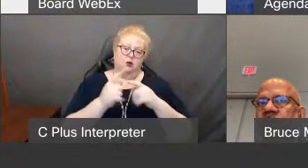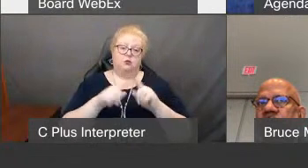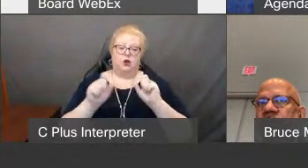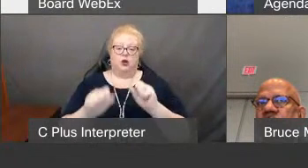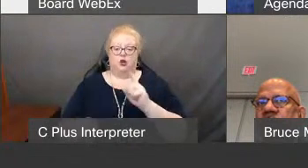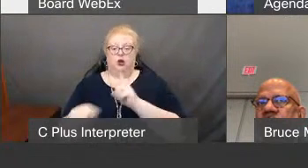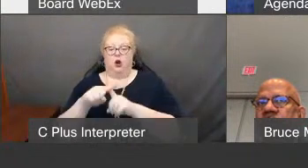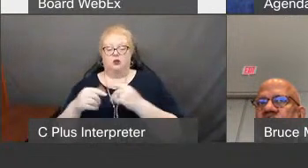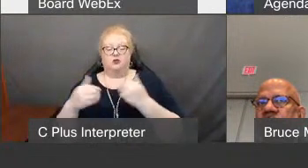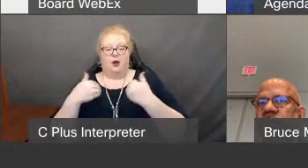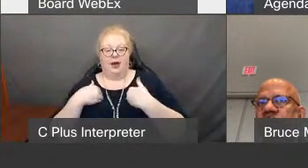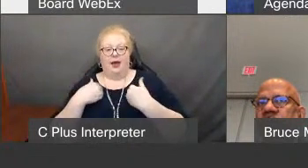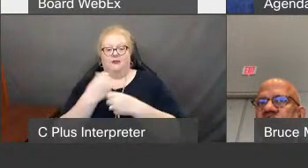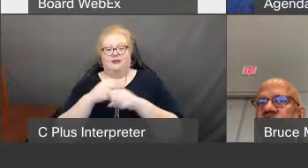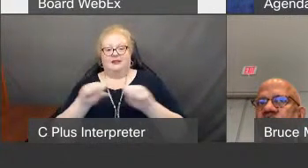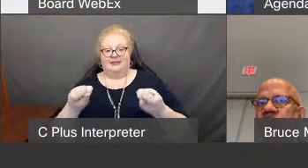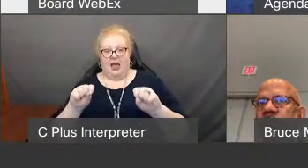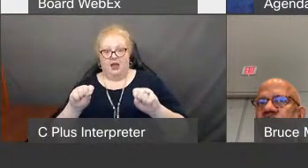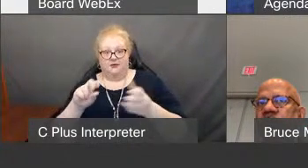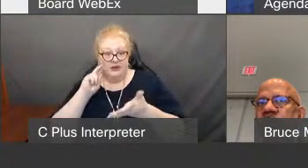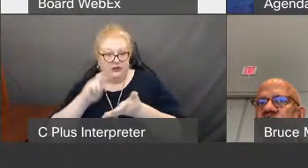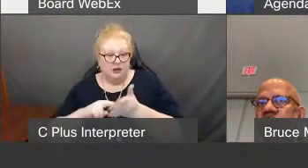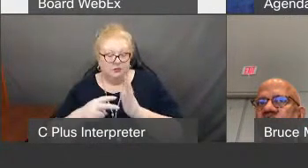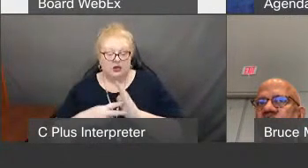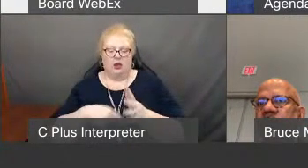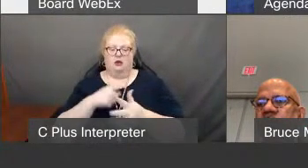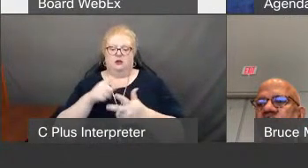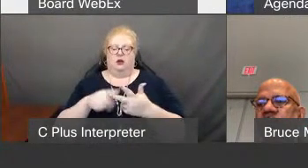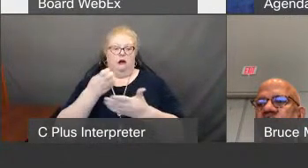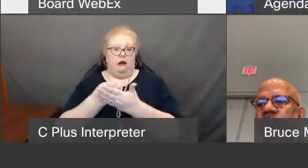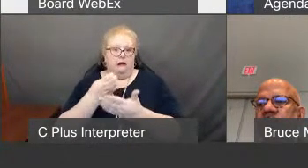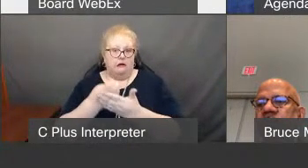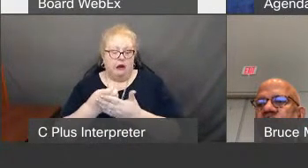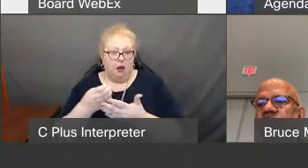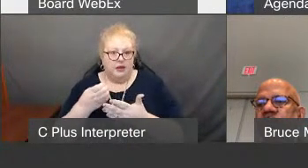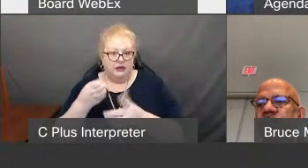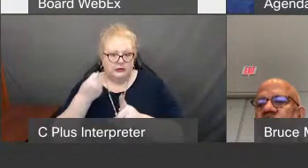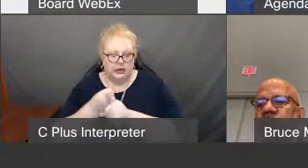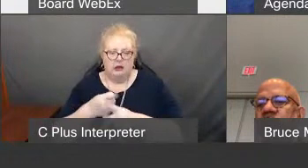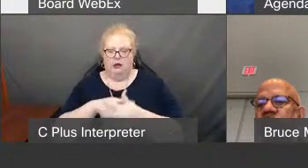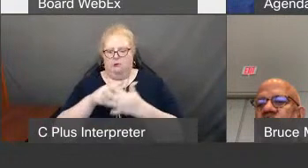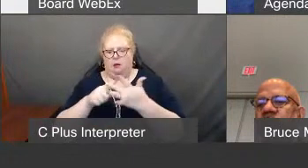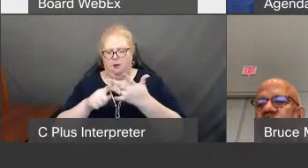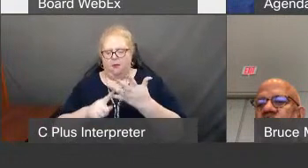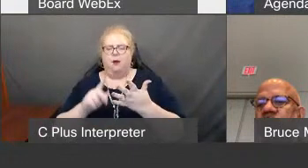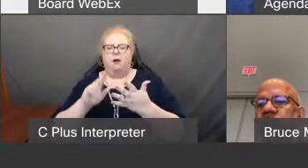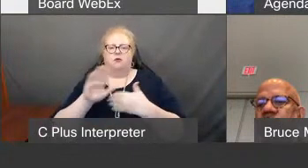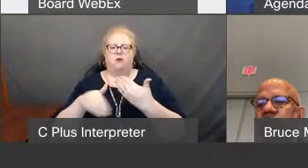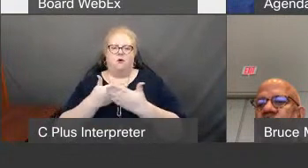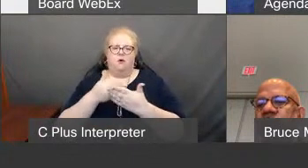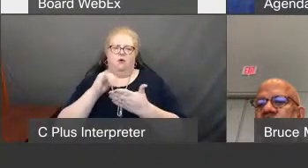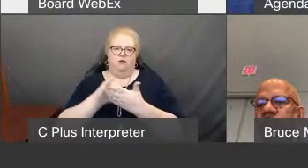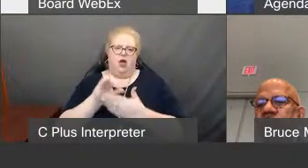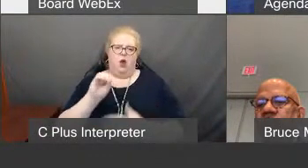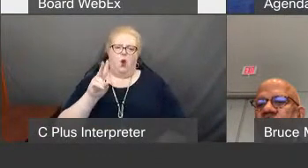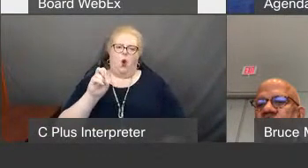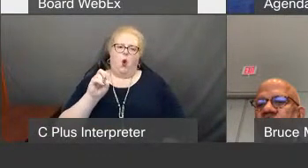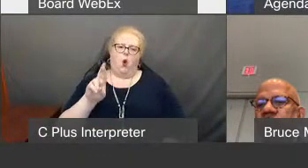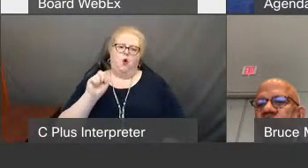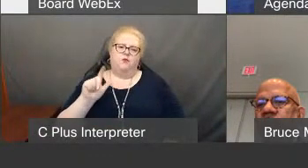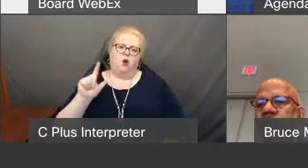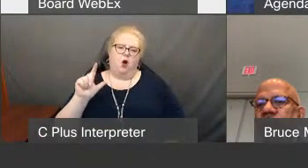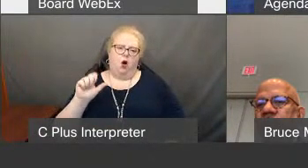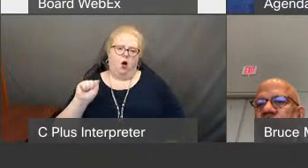have economic implications. So all of those factors get included into the overall project score. So we're not saying a flooding